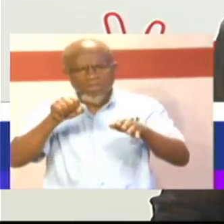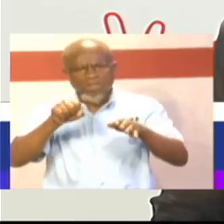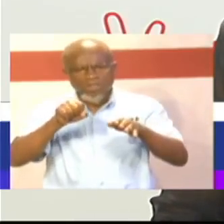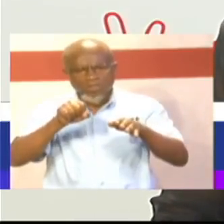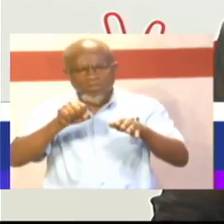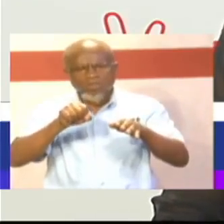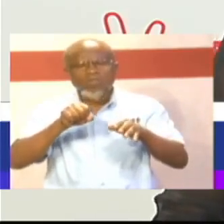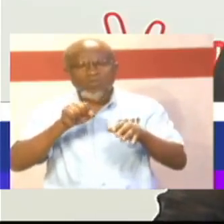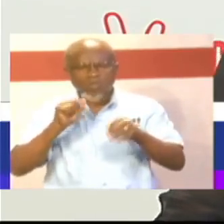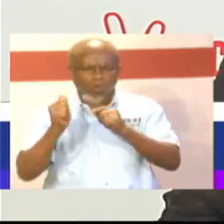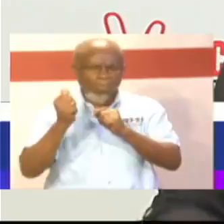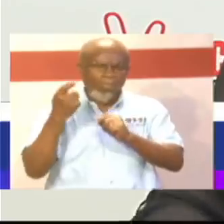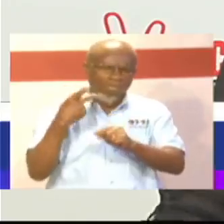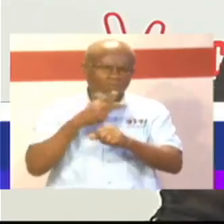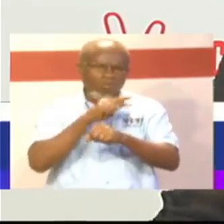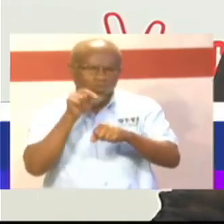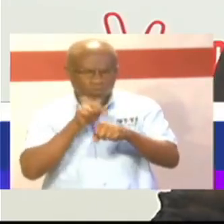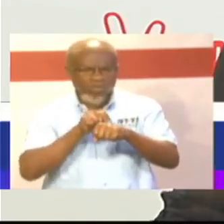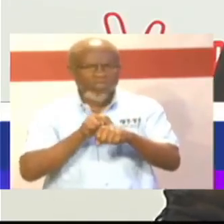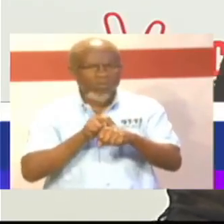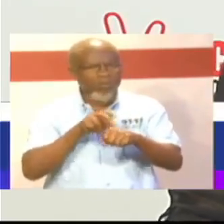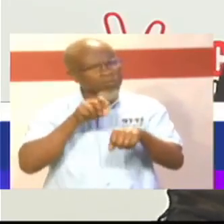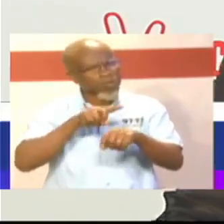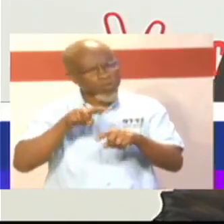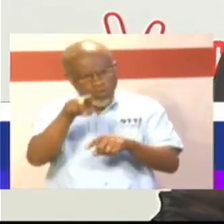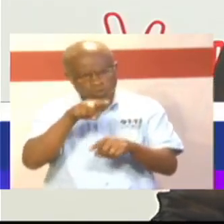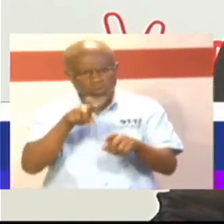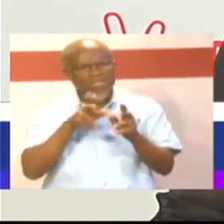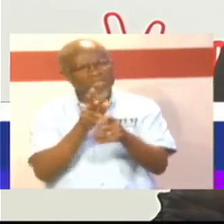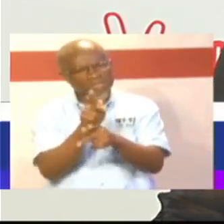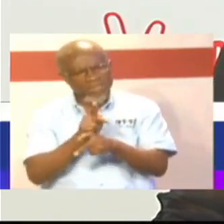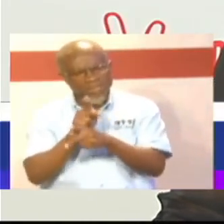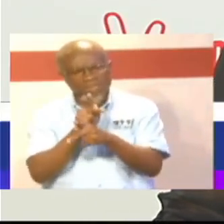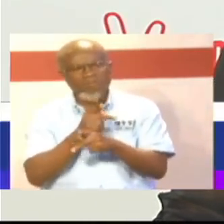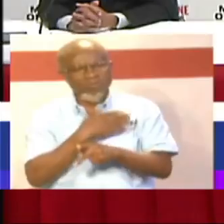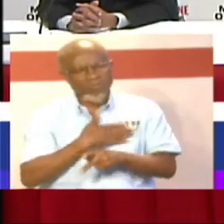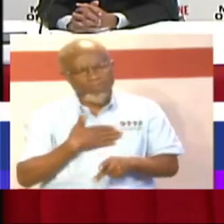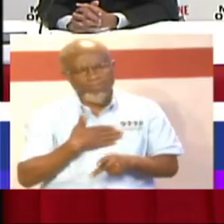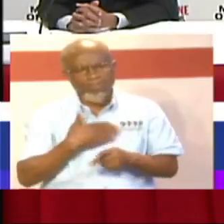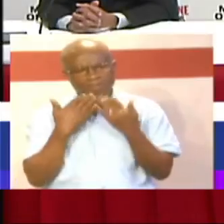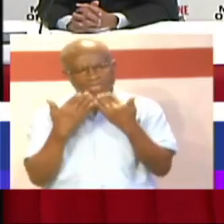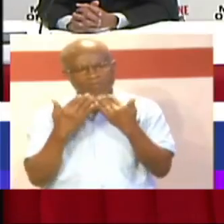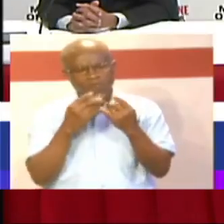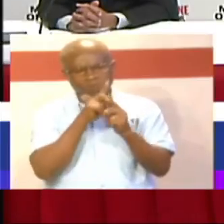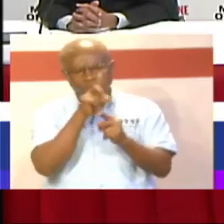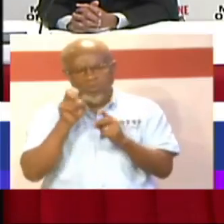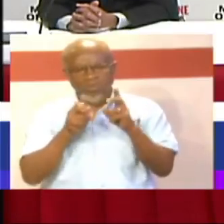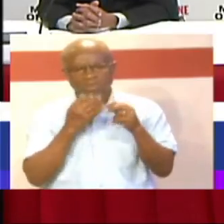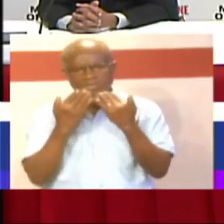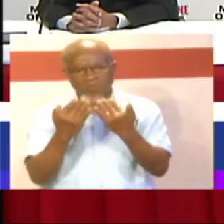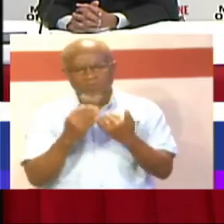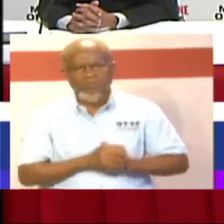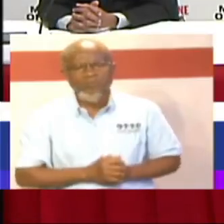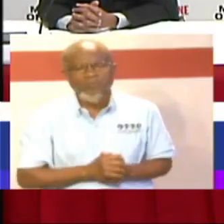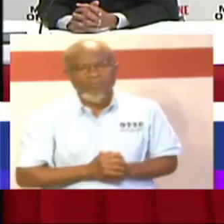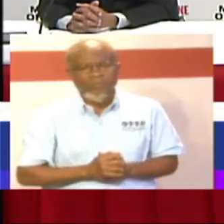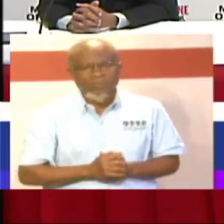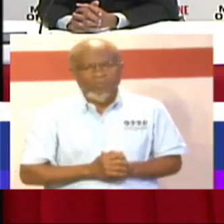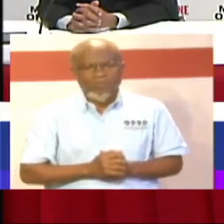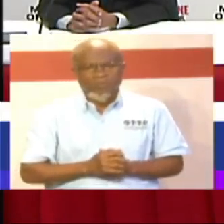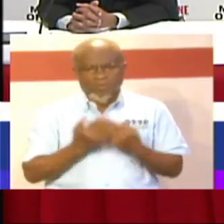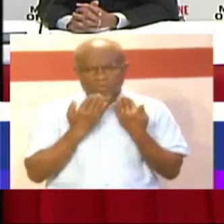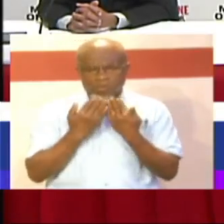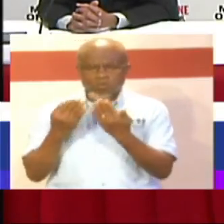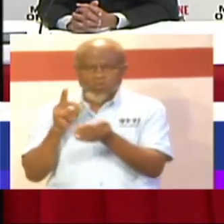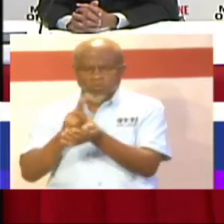to a state of normalcy. Thank you very much, Rashad, for the opportunity to answer your two questions. And thank you very much, Dr. Richards.